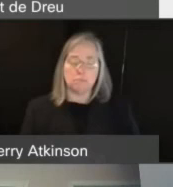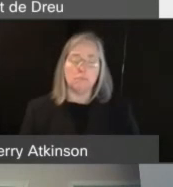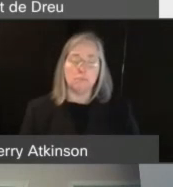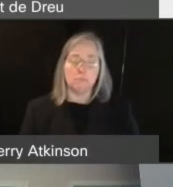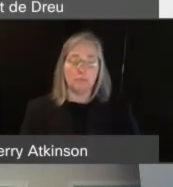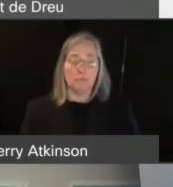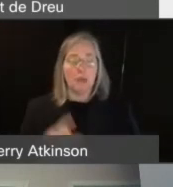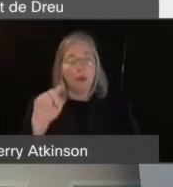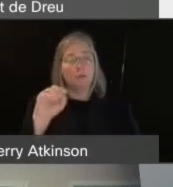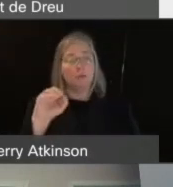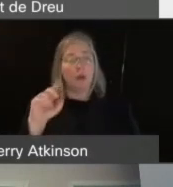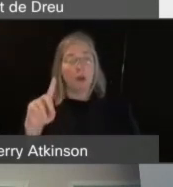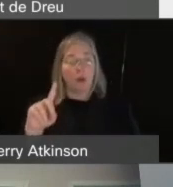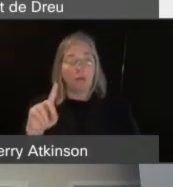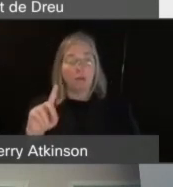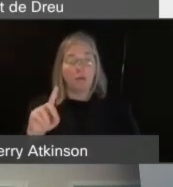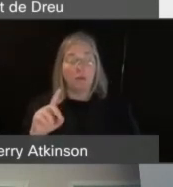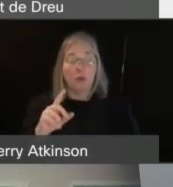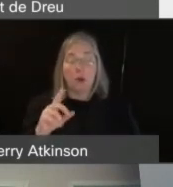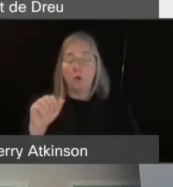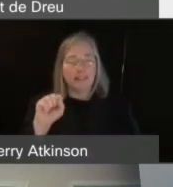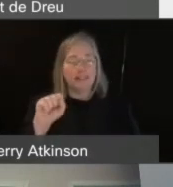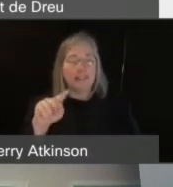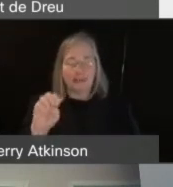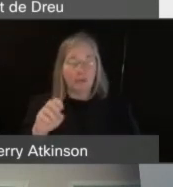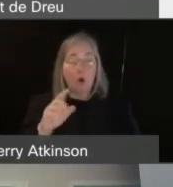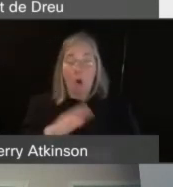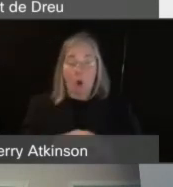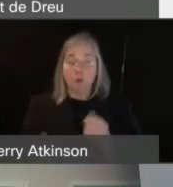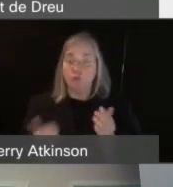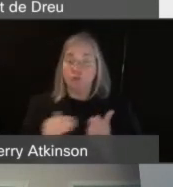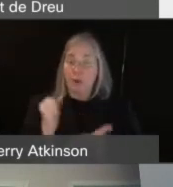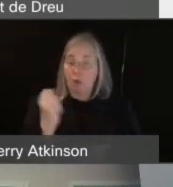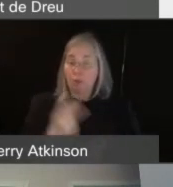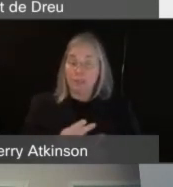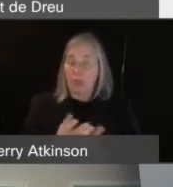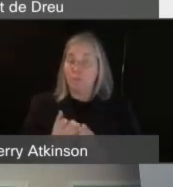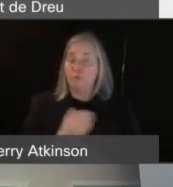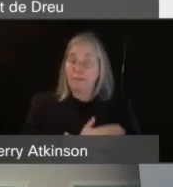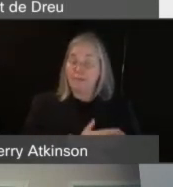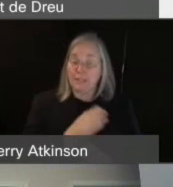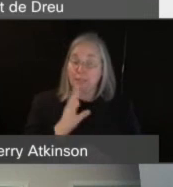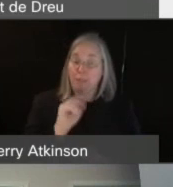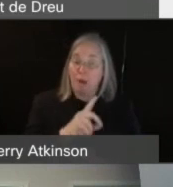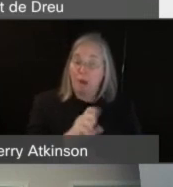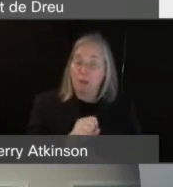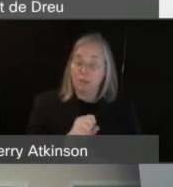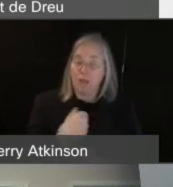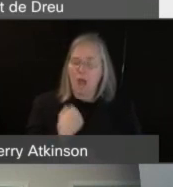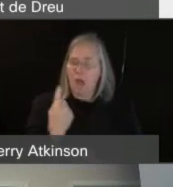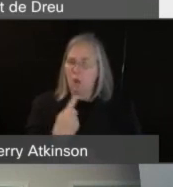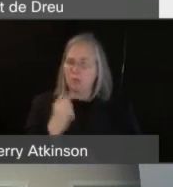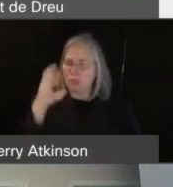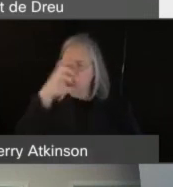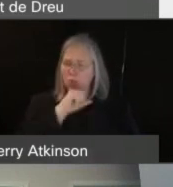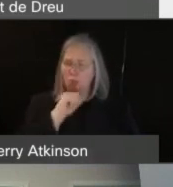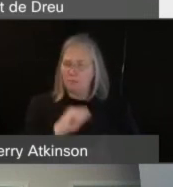Was just said was that on the reauthorization of previous bonds, I was always under the assumption that they were